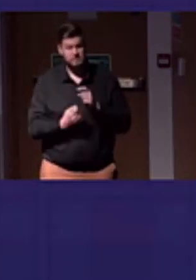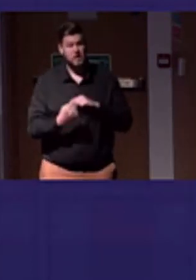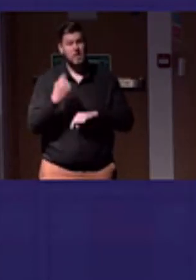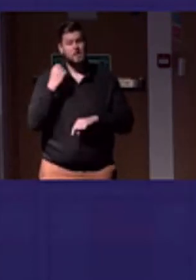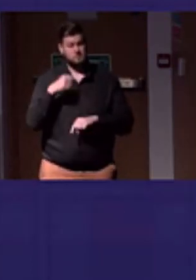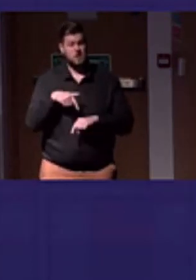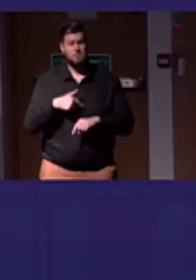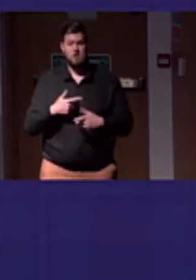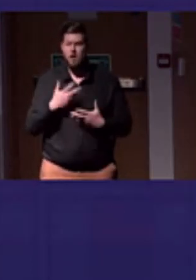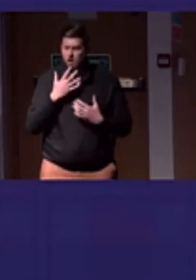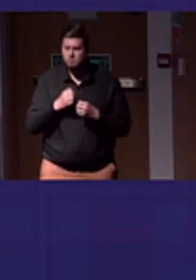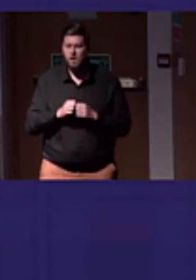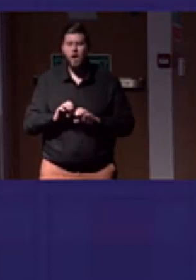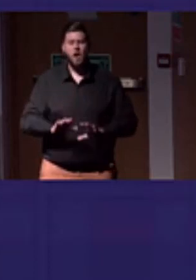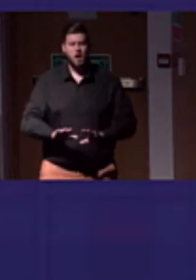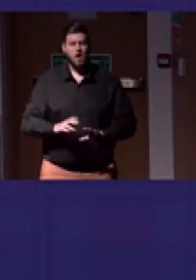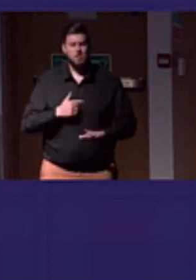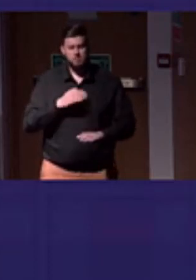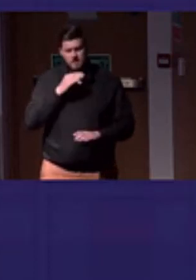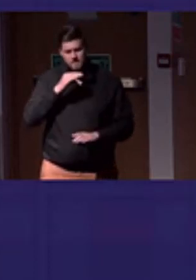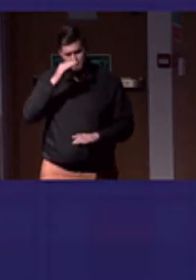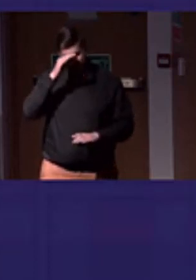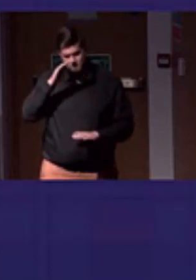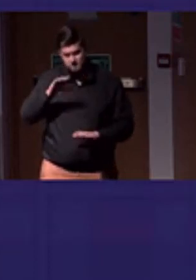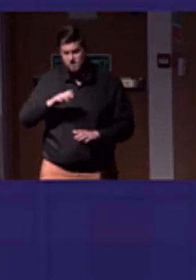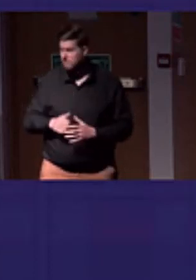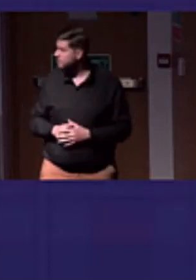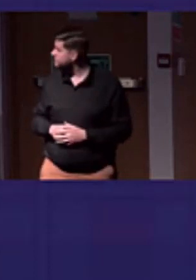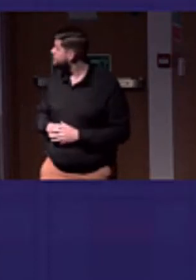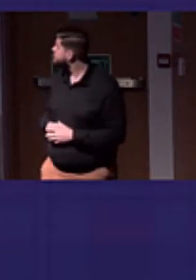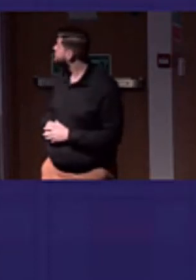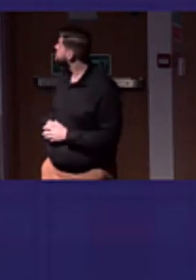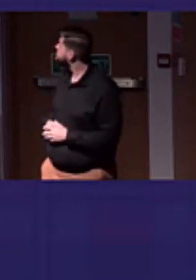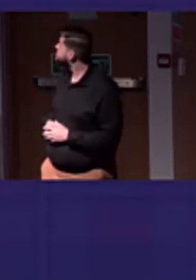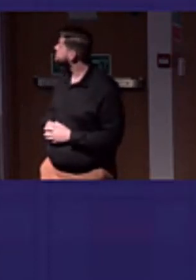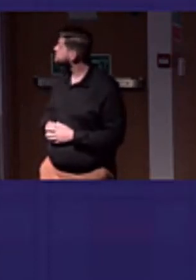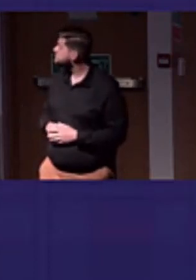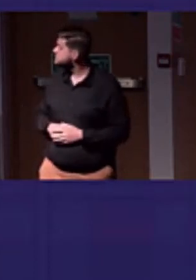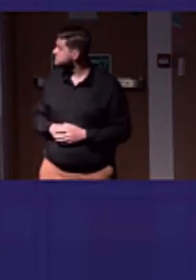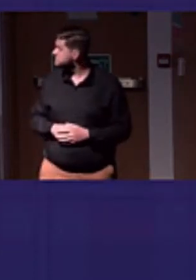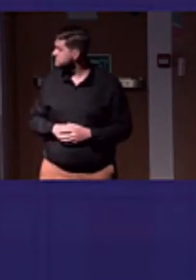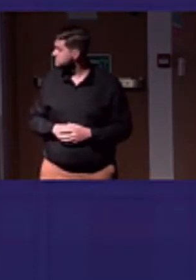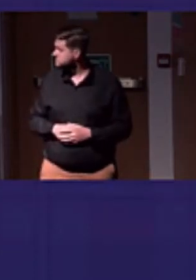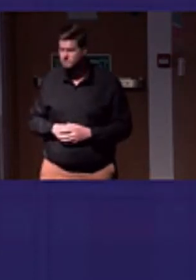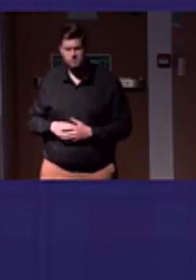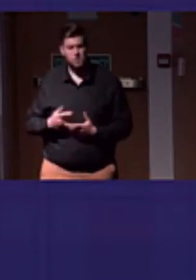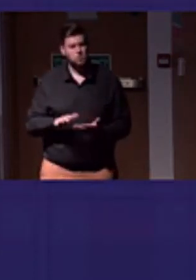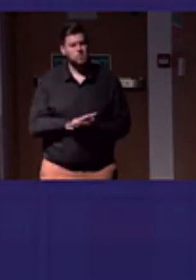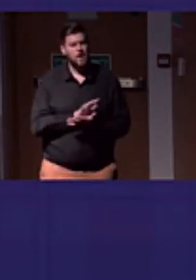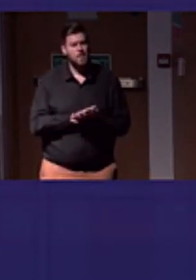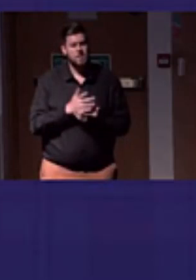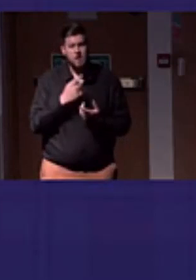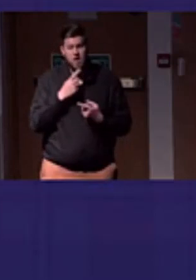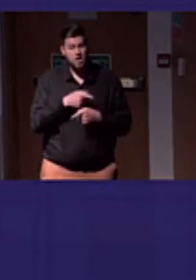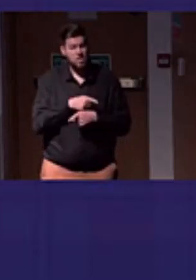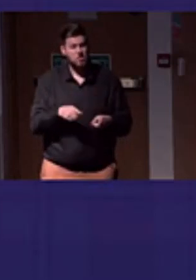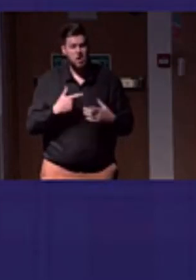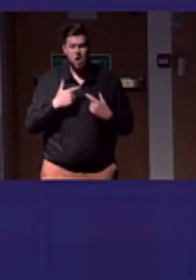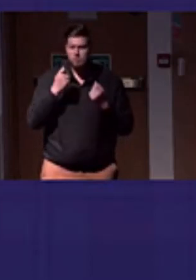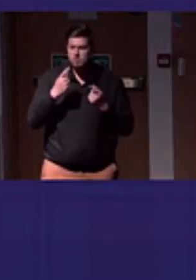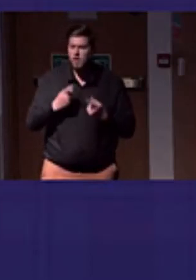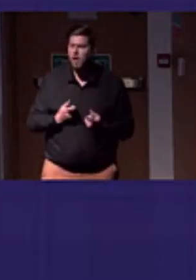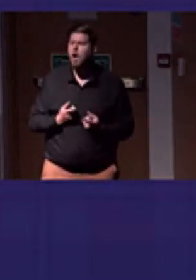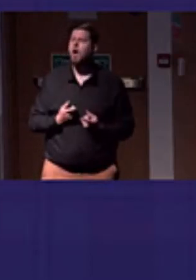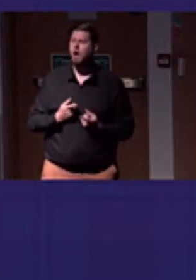point. That was the tipping point. Everyone's like, you mean it. You're not just talking the talk, you mean it. You put it